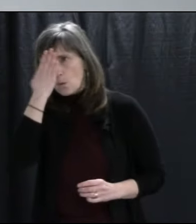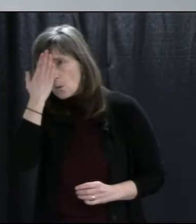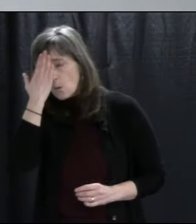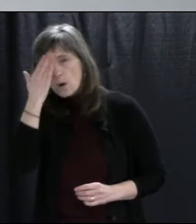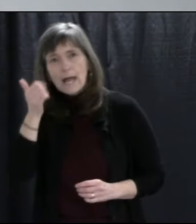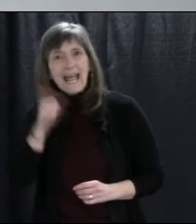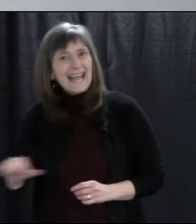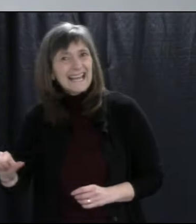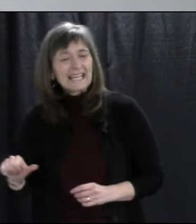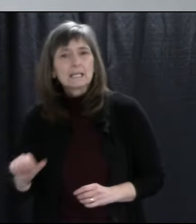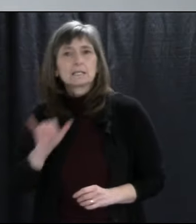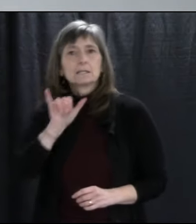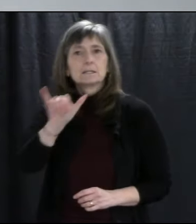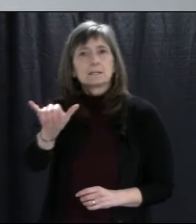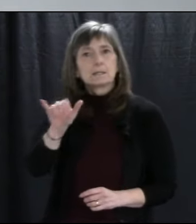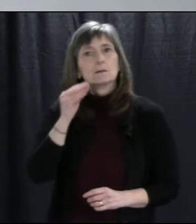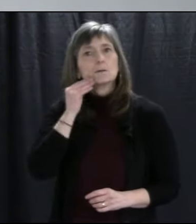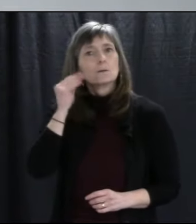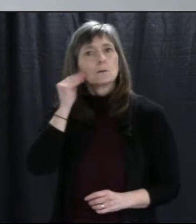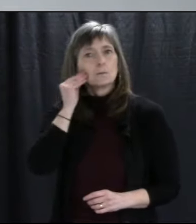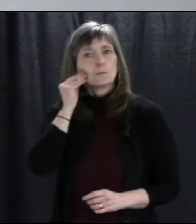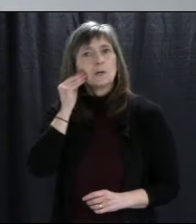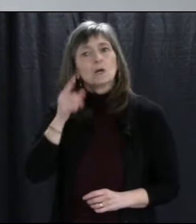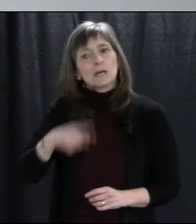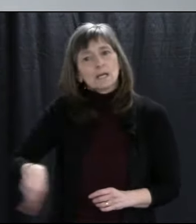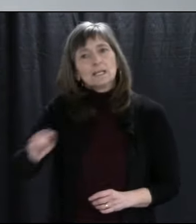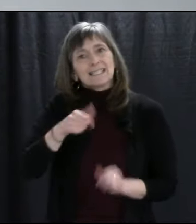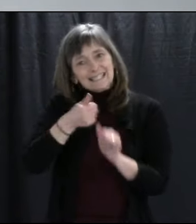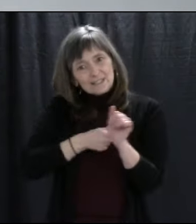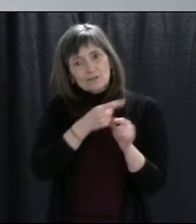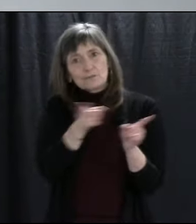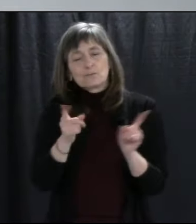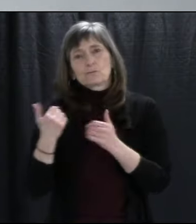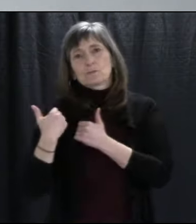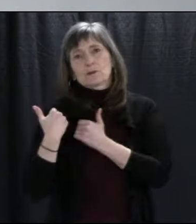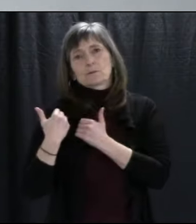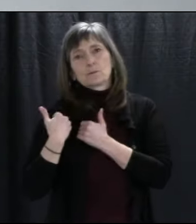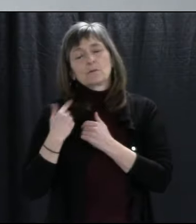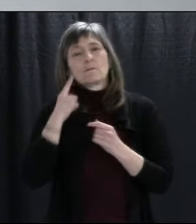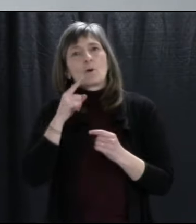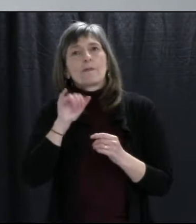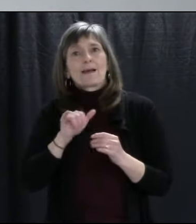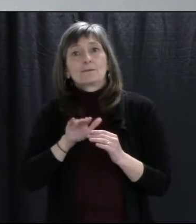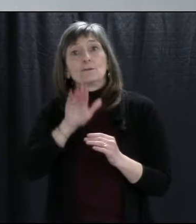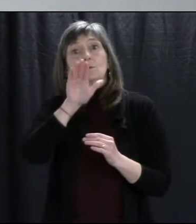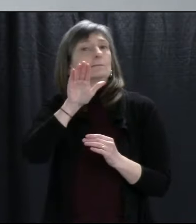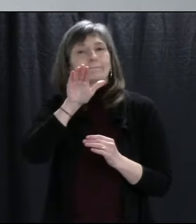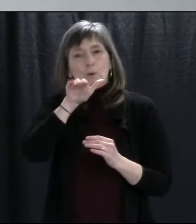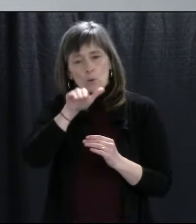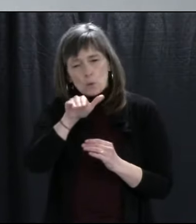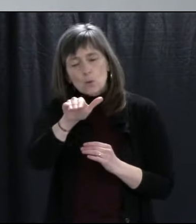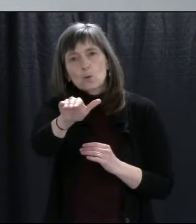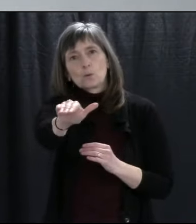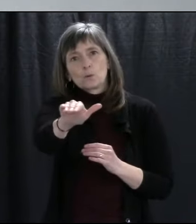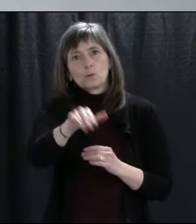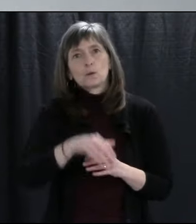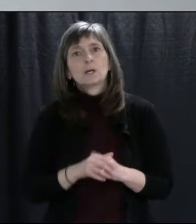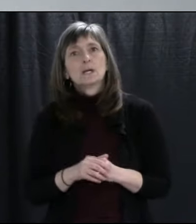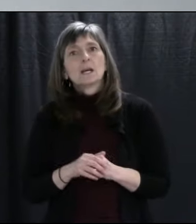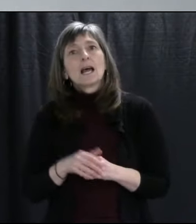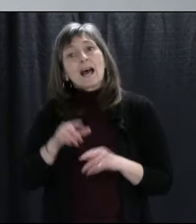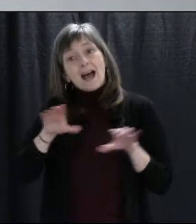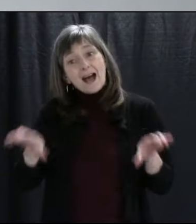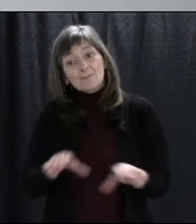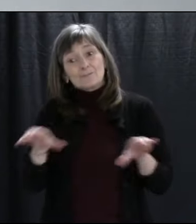It is all of our responsibility to flatten the curve. Our collective actions will have significant impact on how